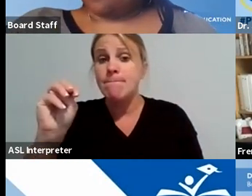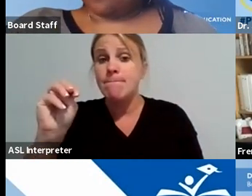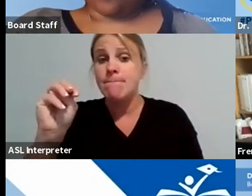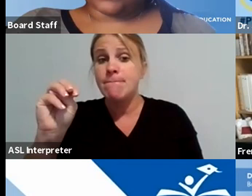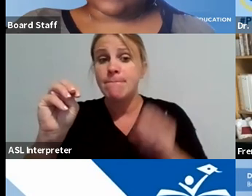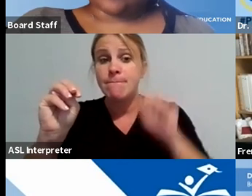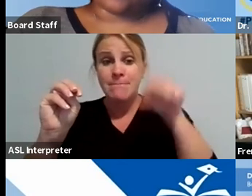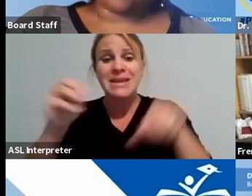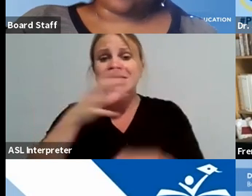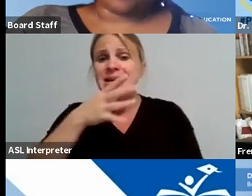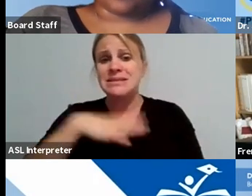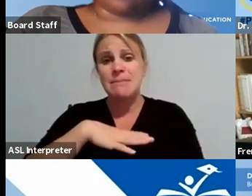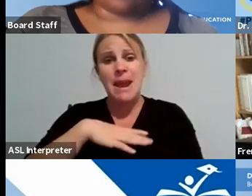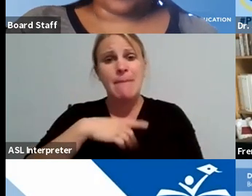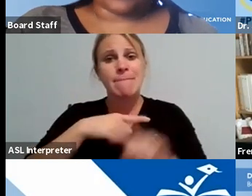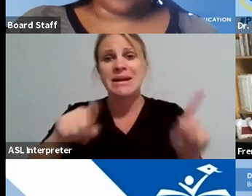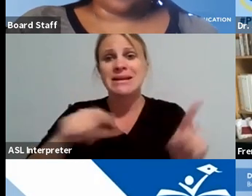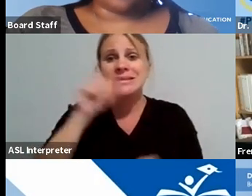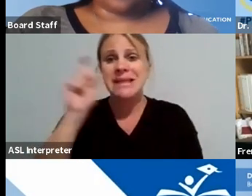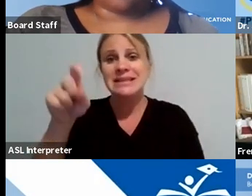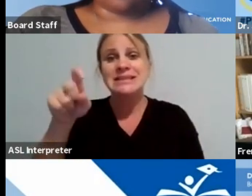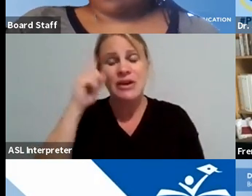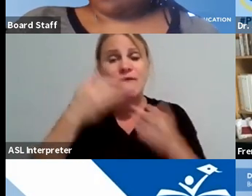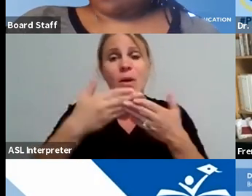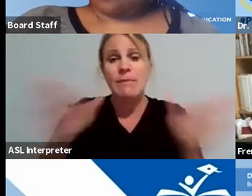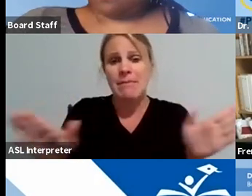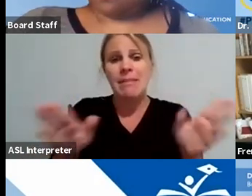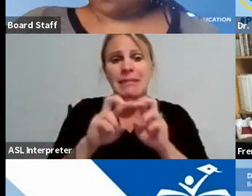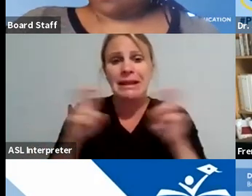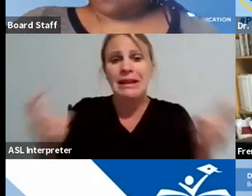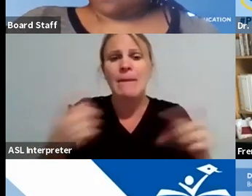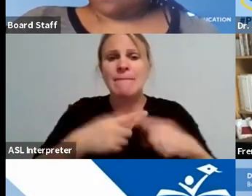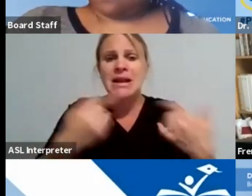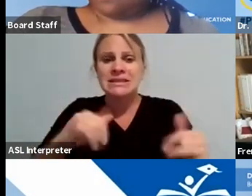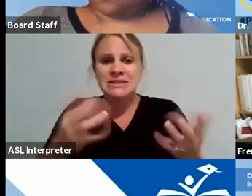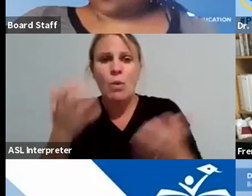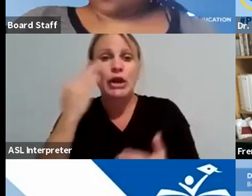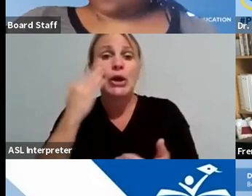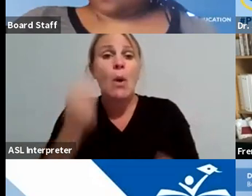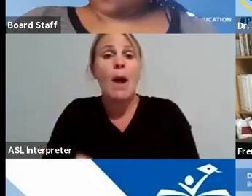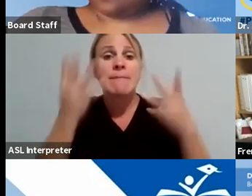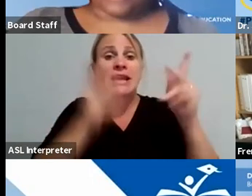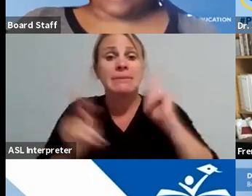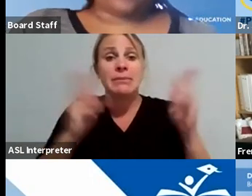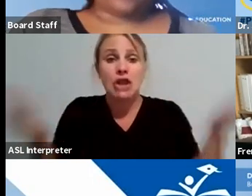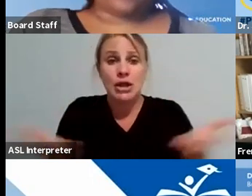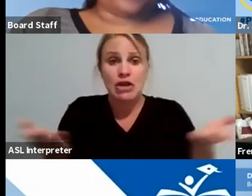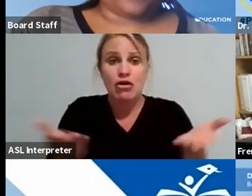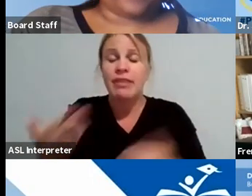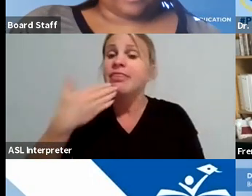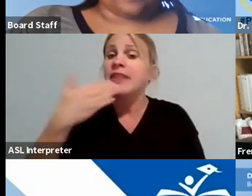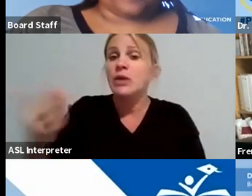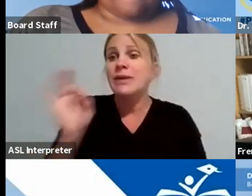Yes, ma'am, but one is not necessary for the public hearing, but yes, ma'am. Still want to know how many people are here. Thank you. Nine.